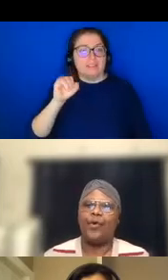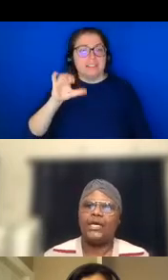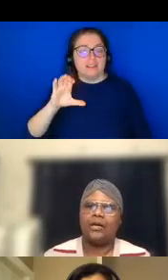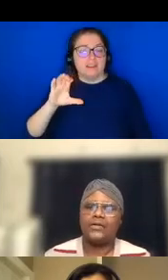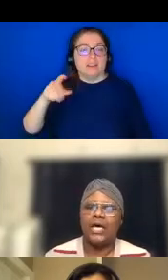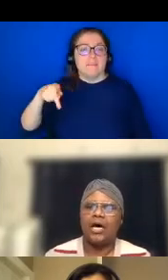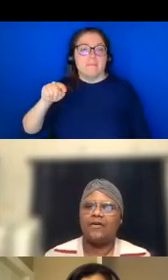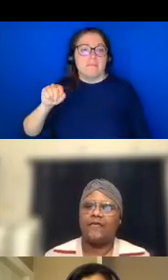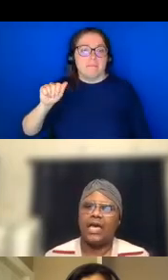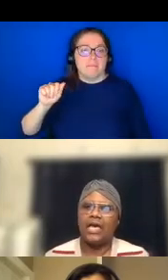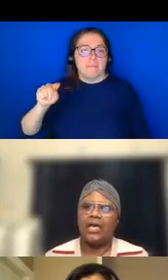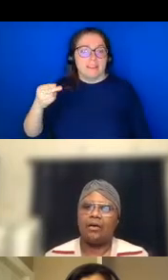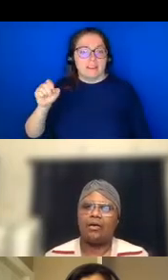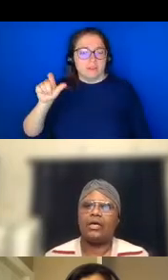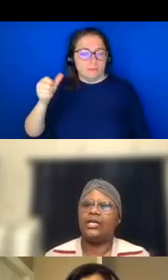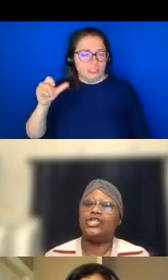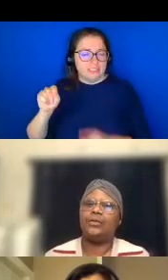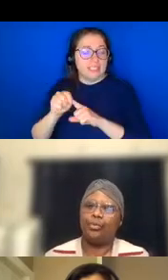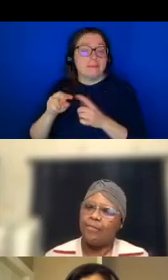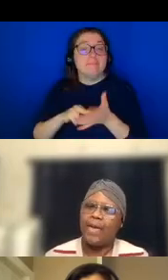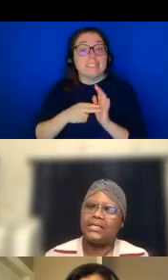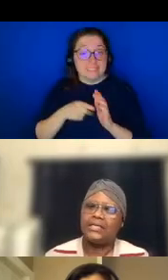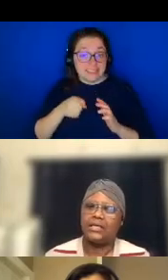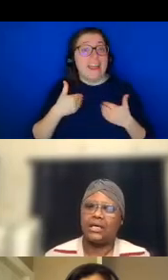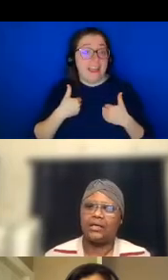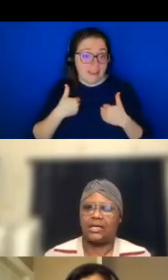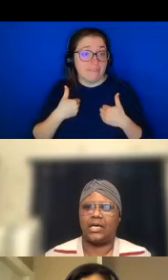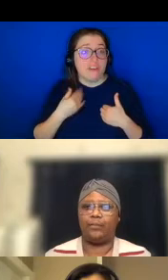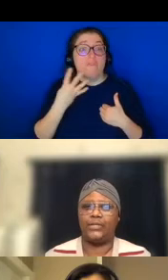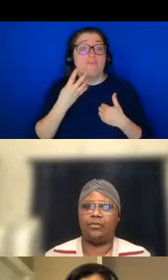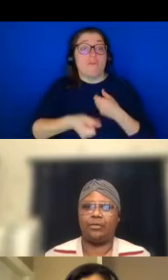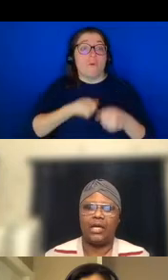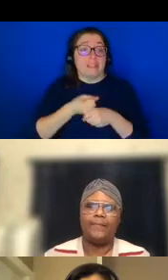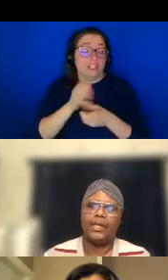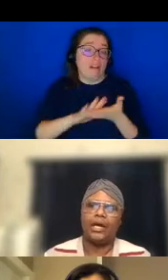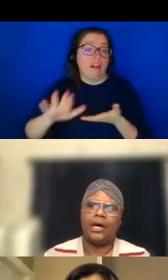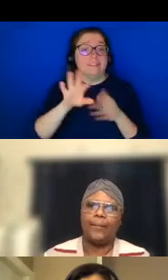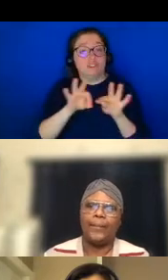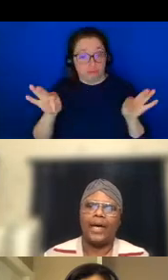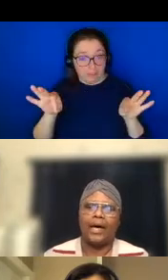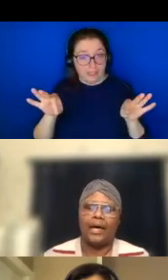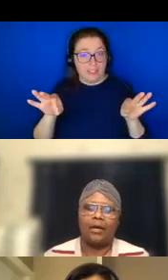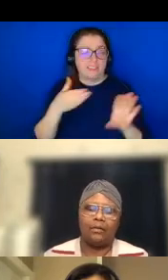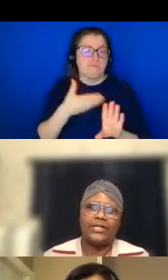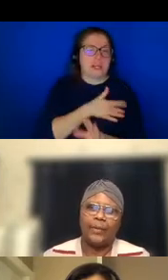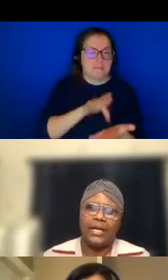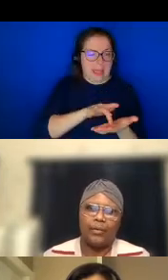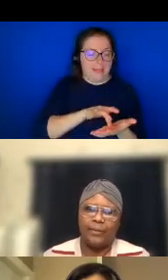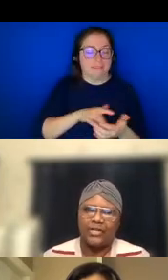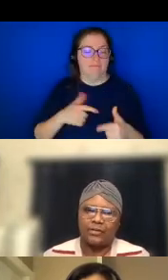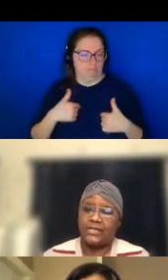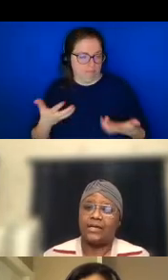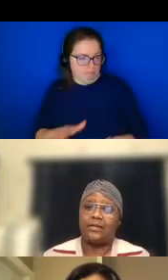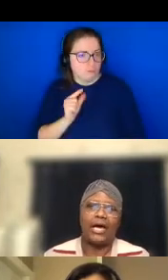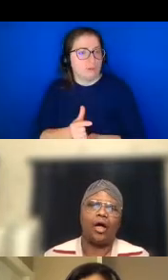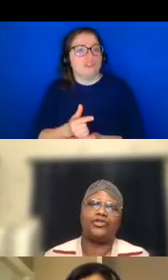4 years of a collegiate pre-med type degree. I graduated with a Bachelor